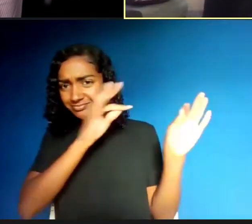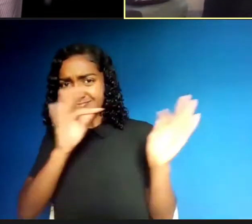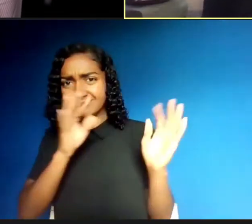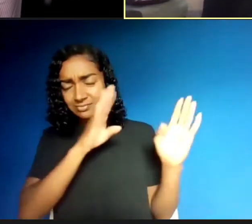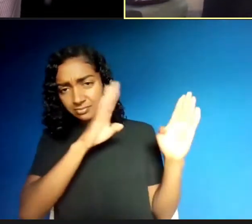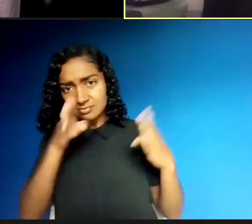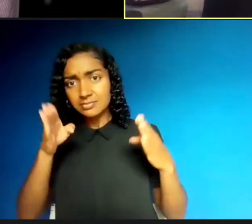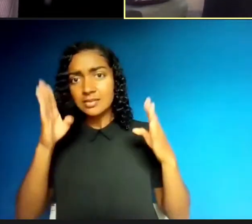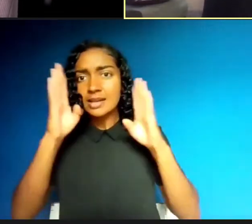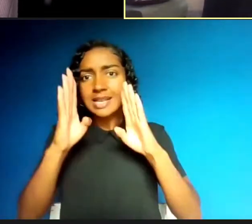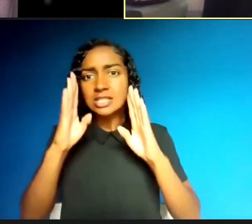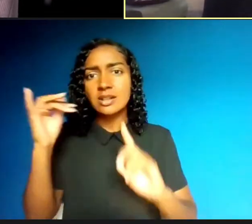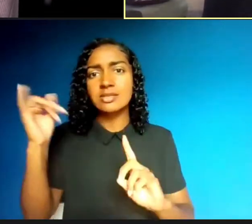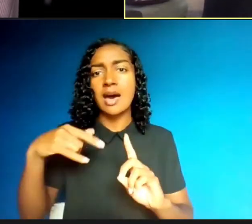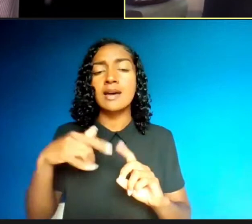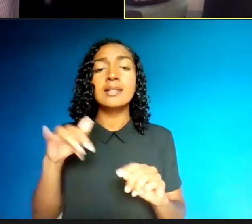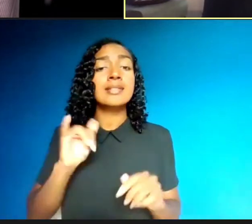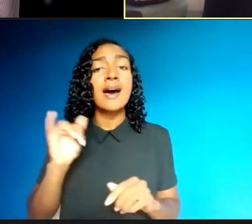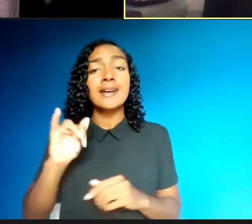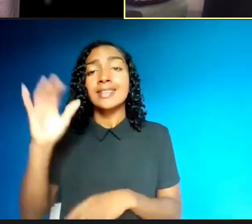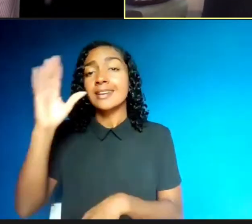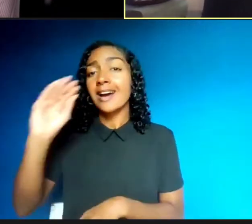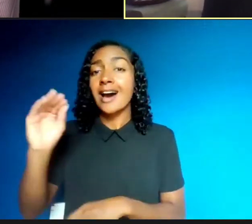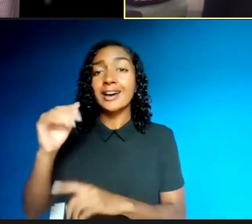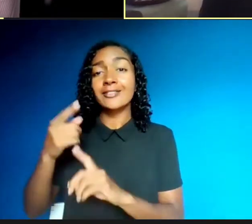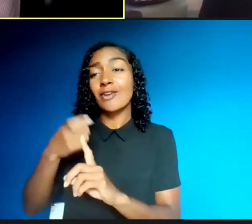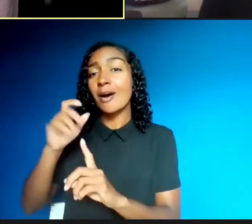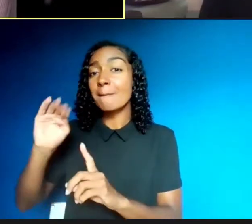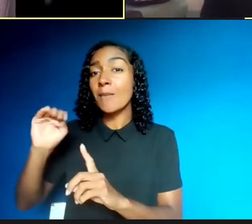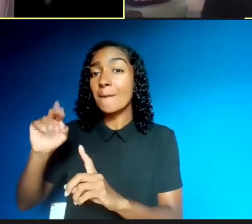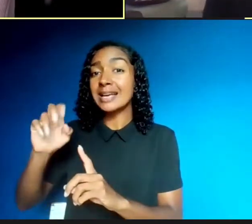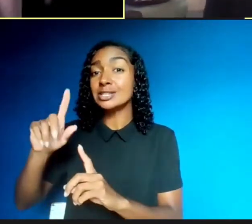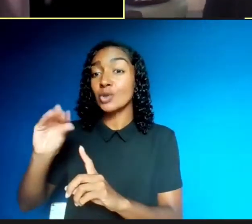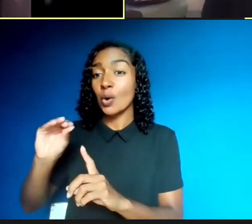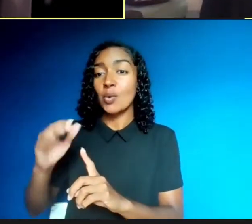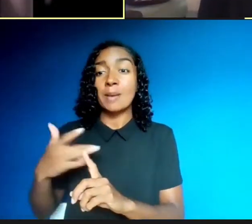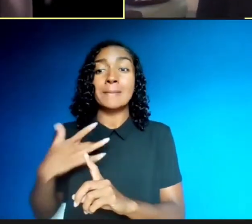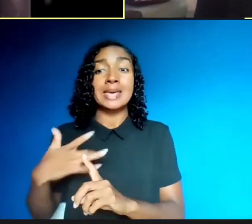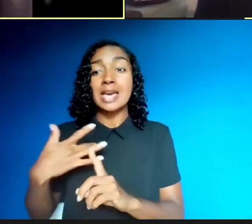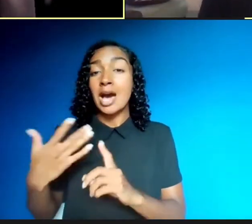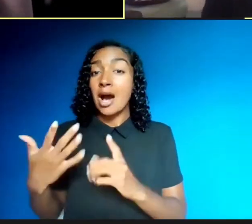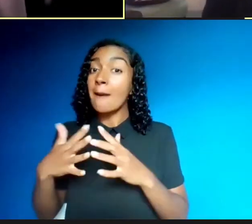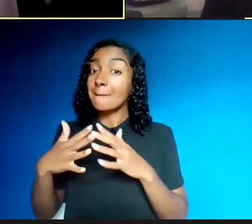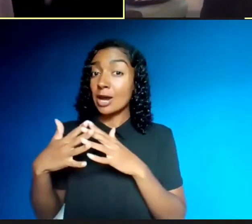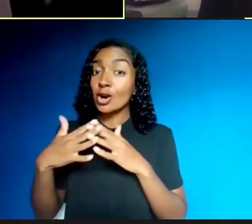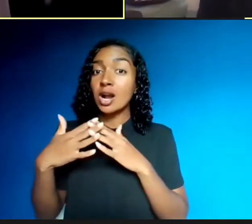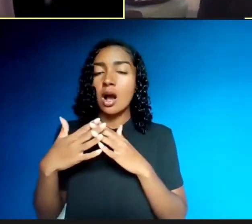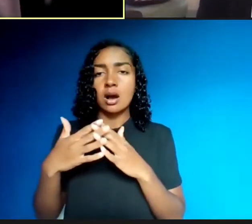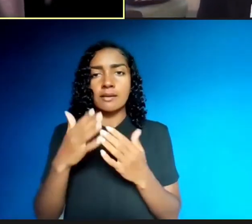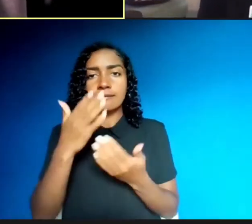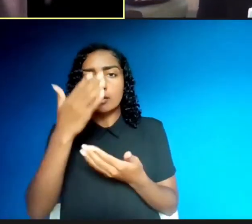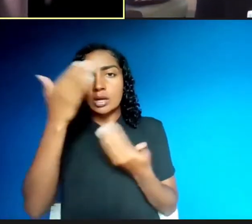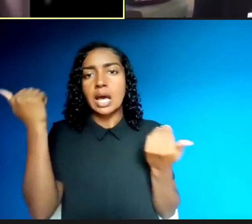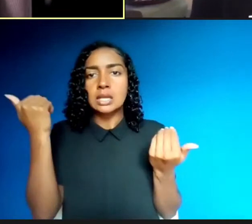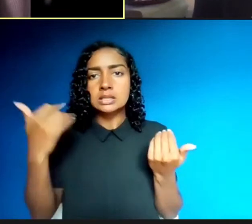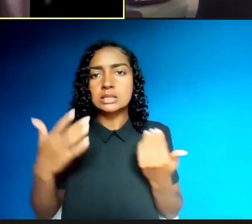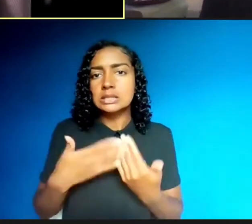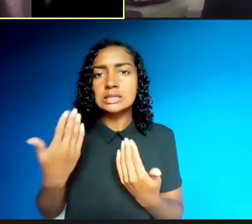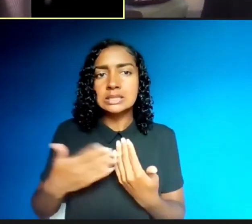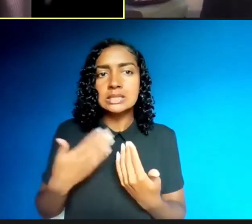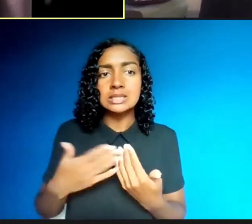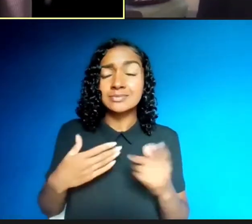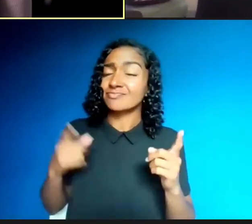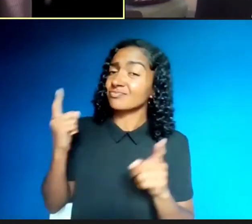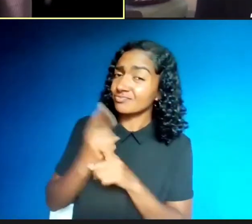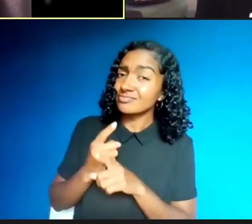have a lot of memory. It's not good at long-term We're easy memory. to forget, but that's a good thing that we have that as a